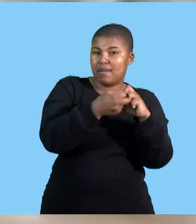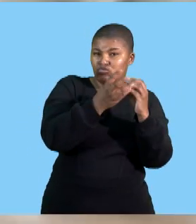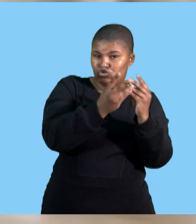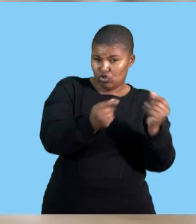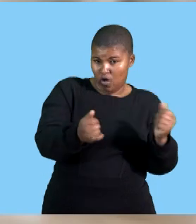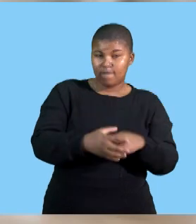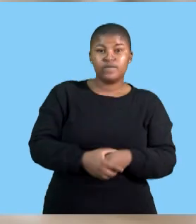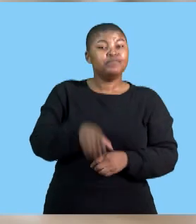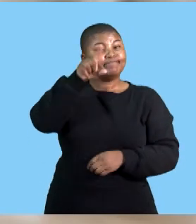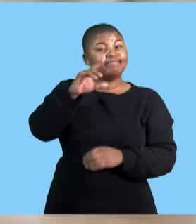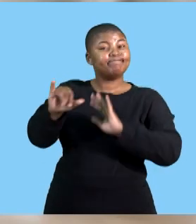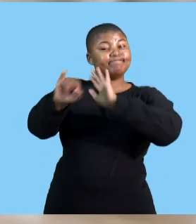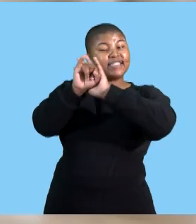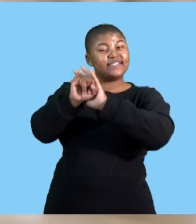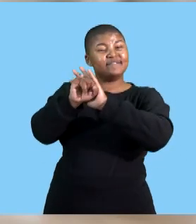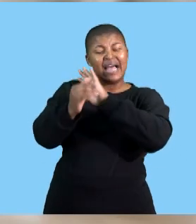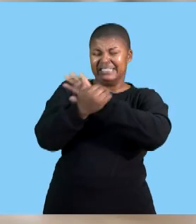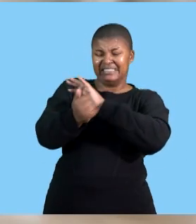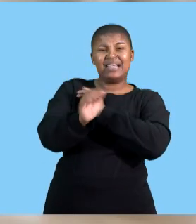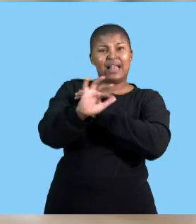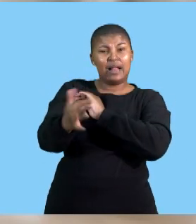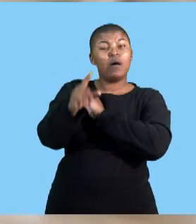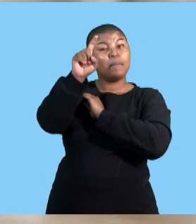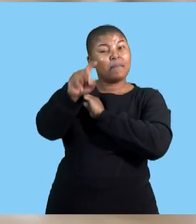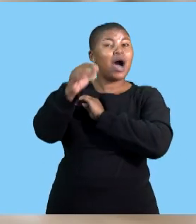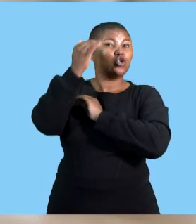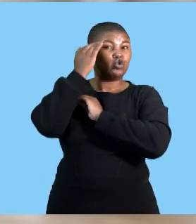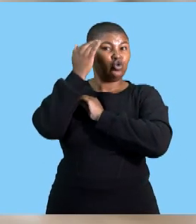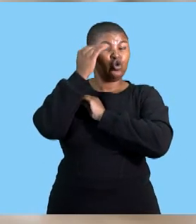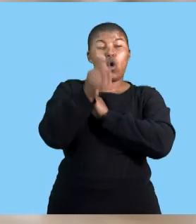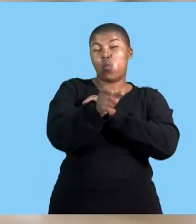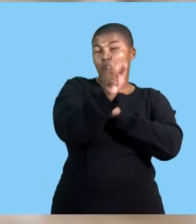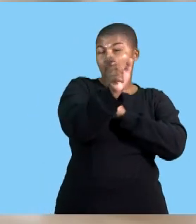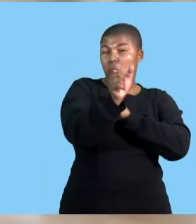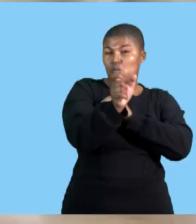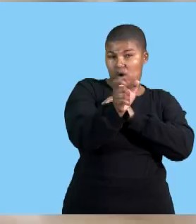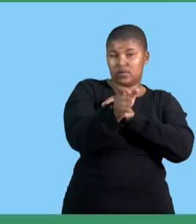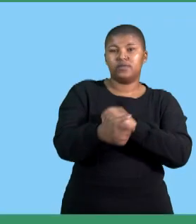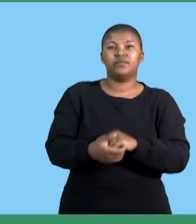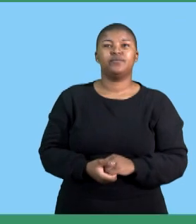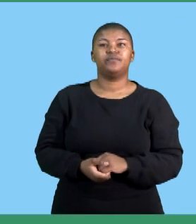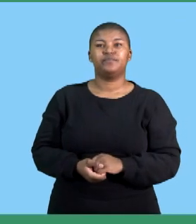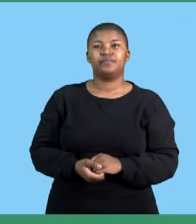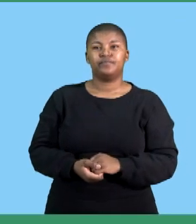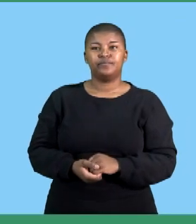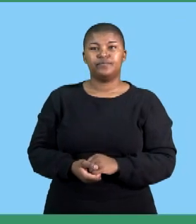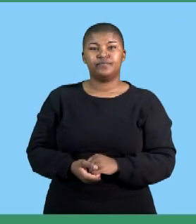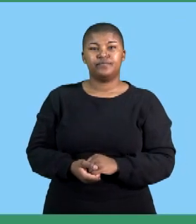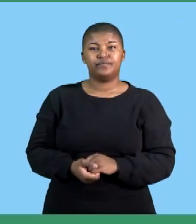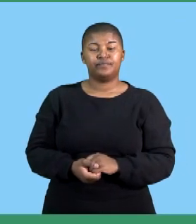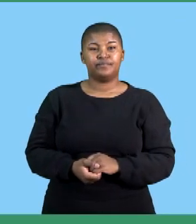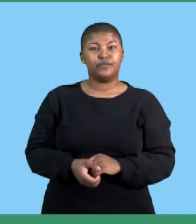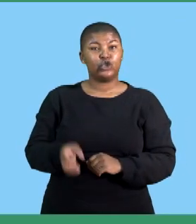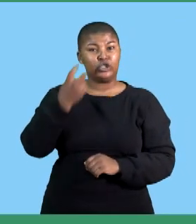for you to identify this technique, you need to know the keywords. If we look here, a keyword that